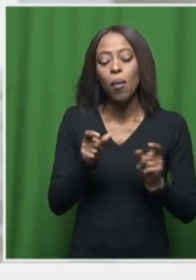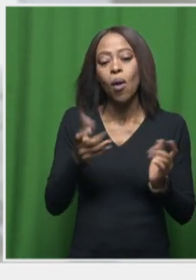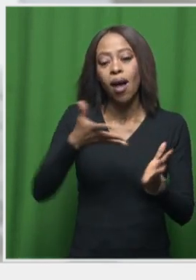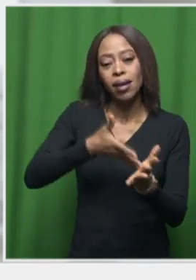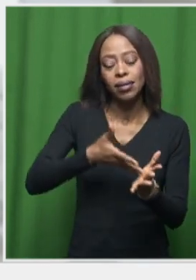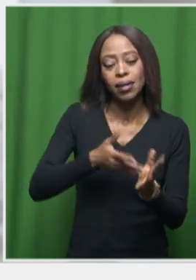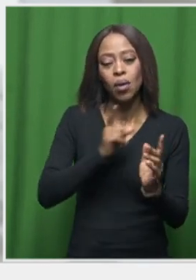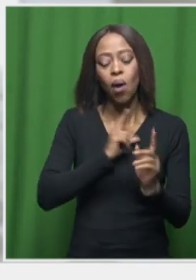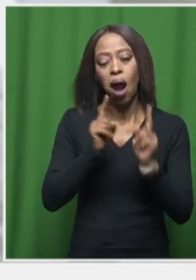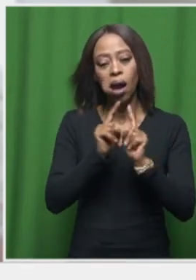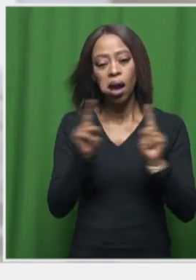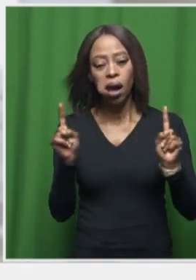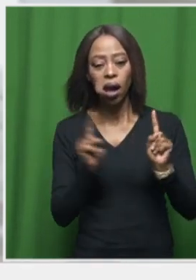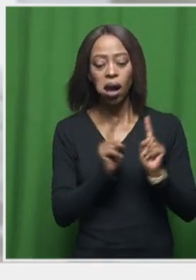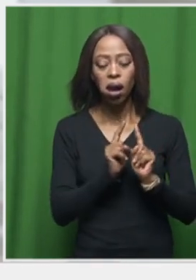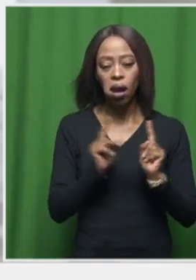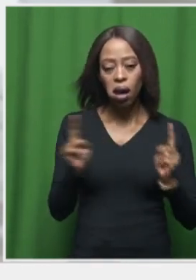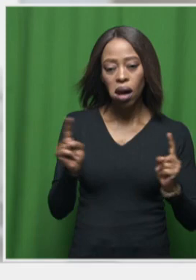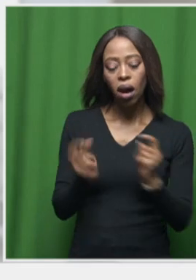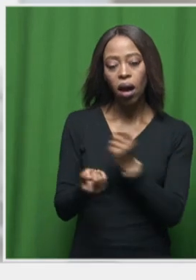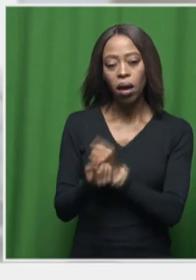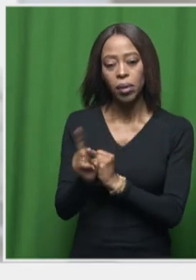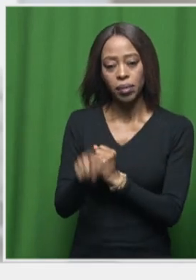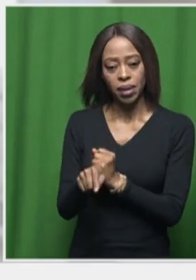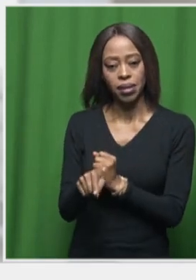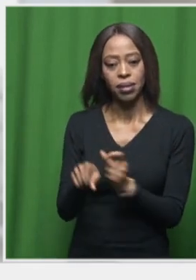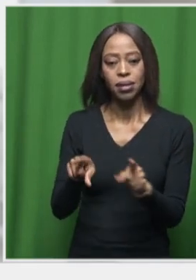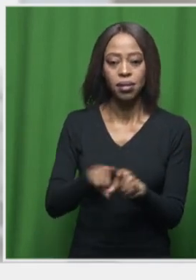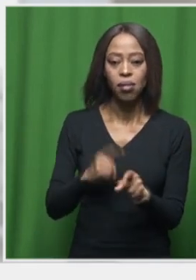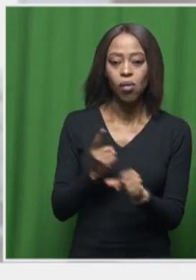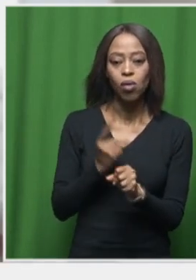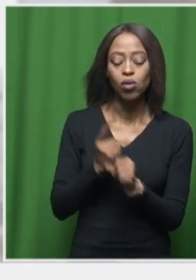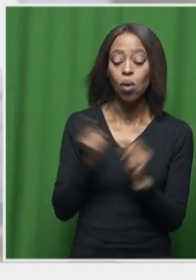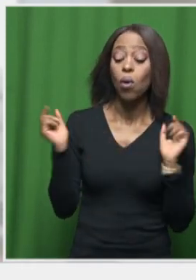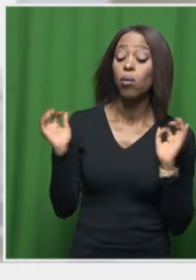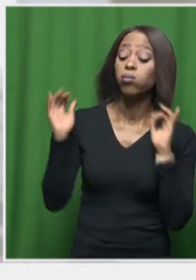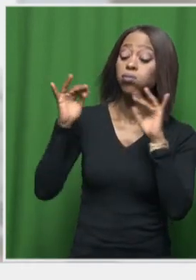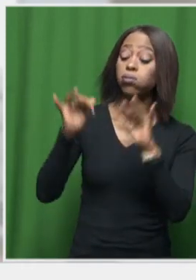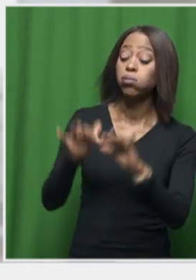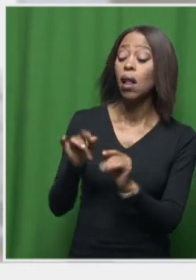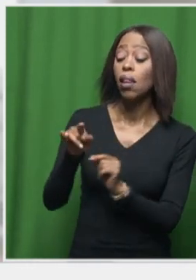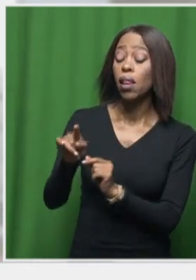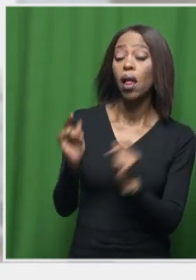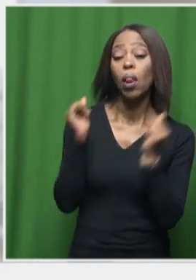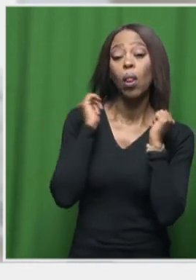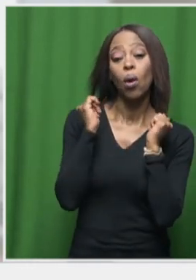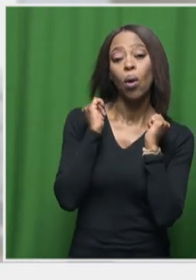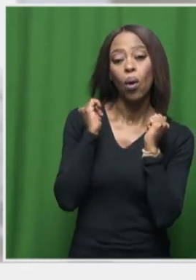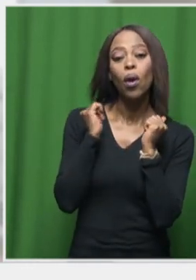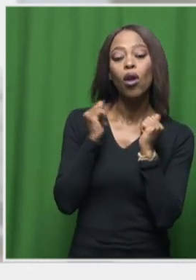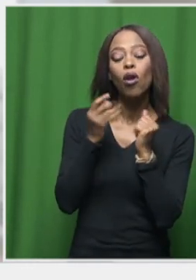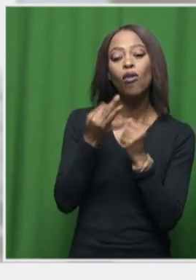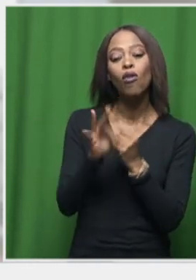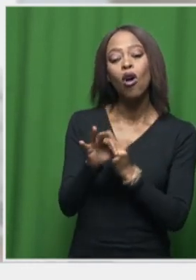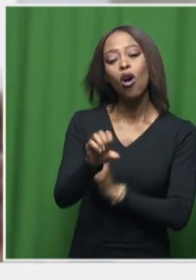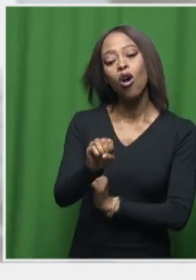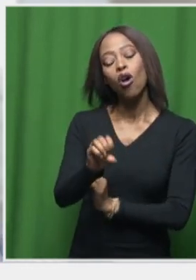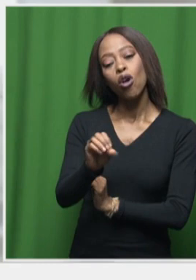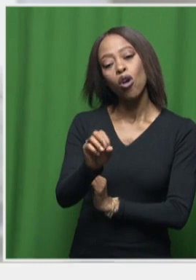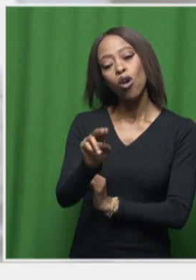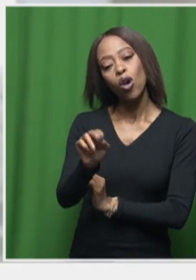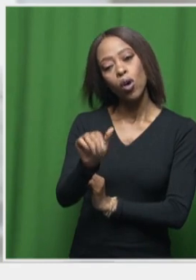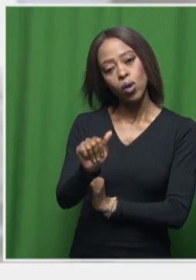social distancing. And again, we are meeting there for this State of the Nation address. You would be aware that